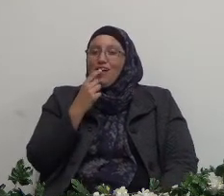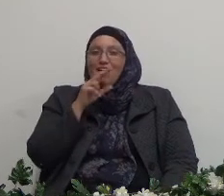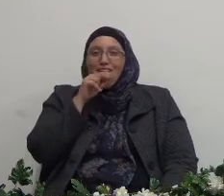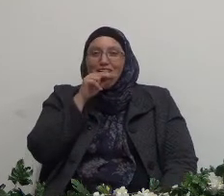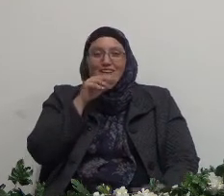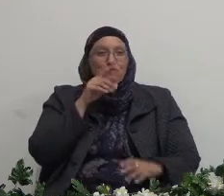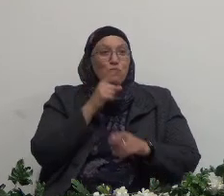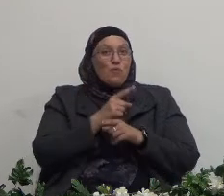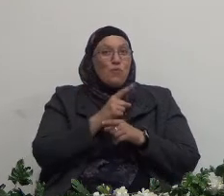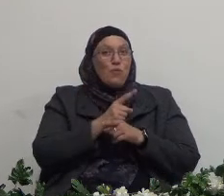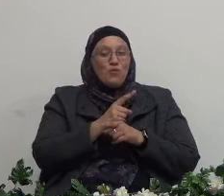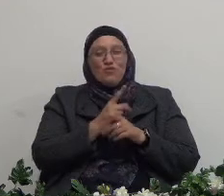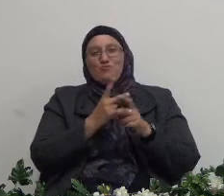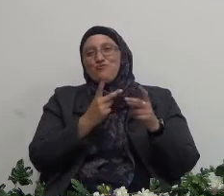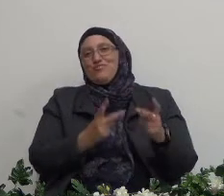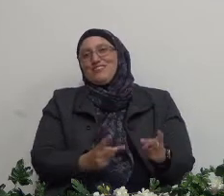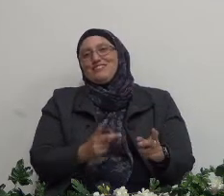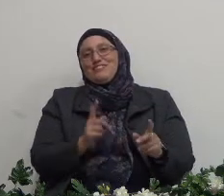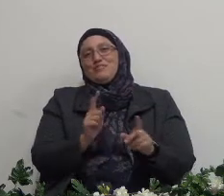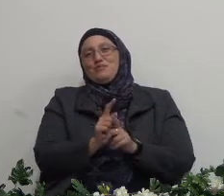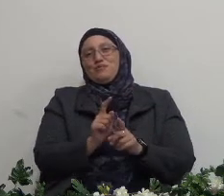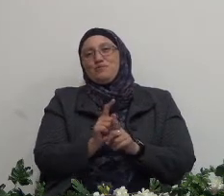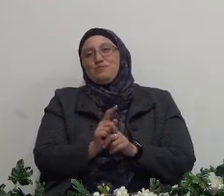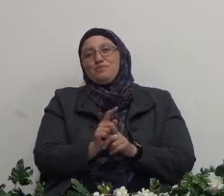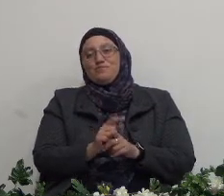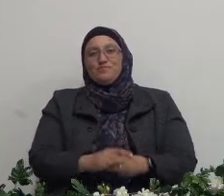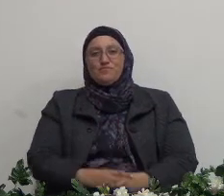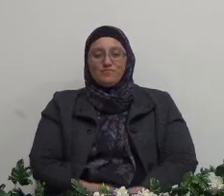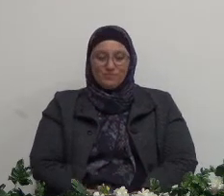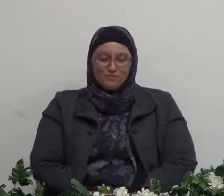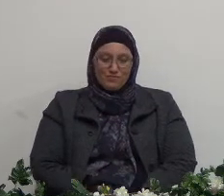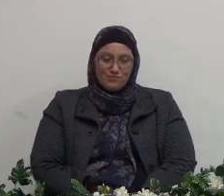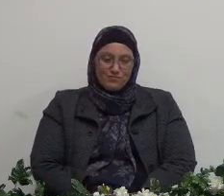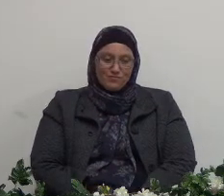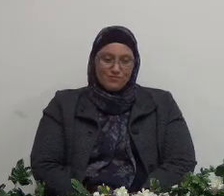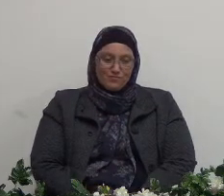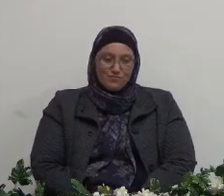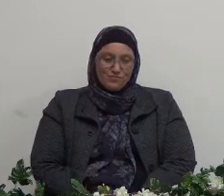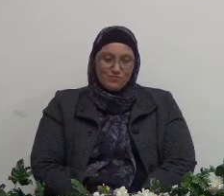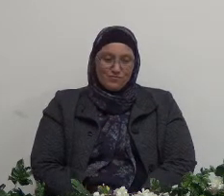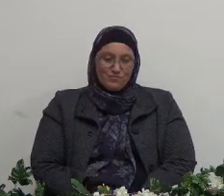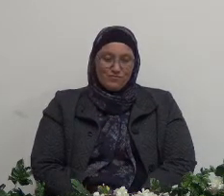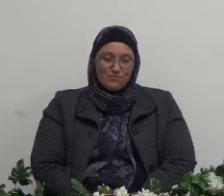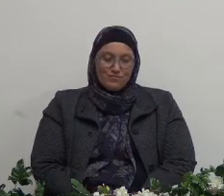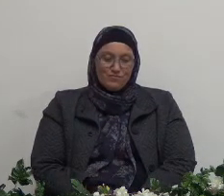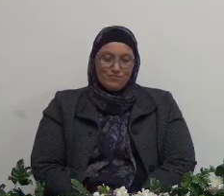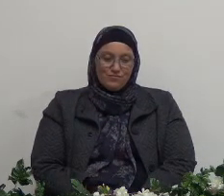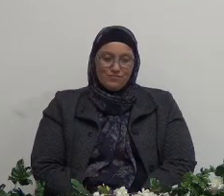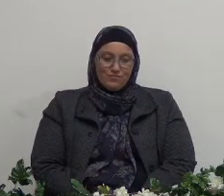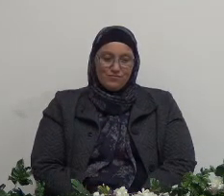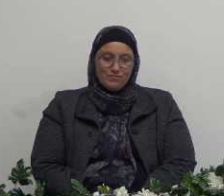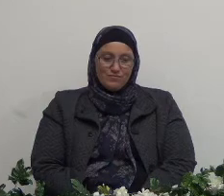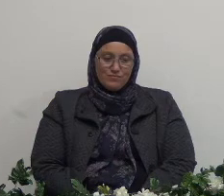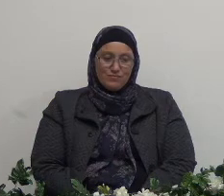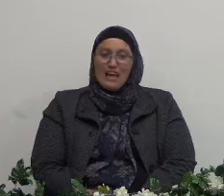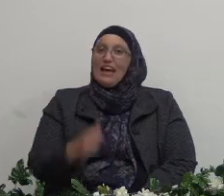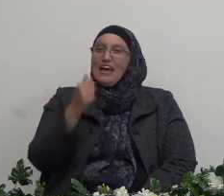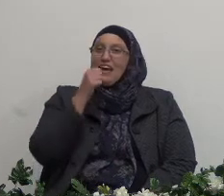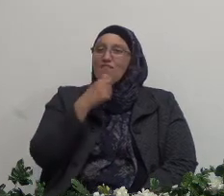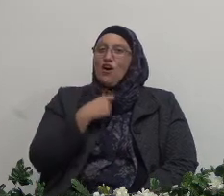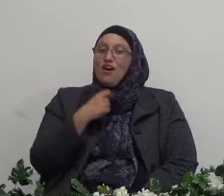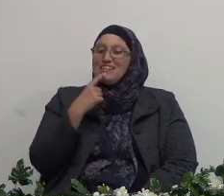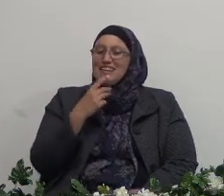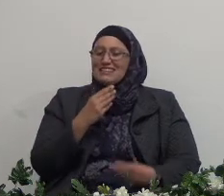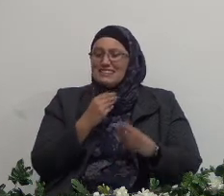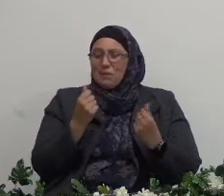so that I don't speak that much, because if I quote something against the Prophet or Allah Azza wa Jal, if